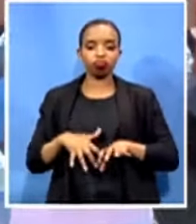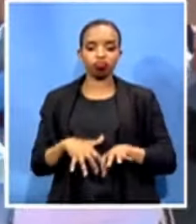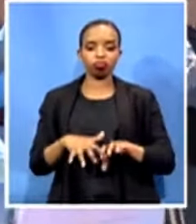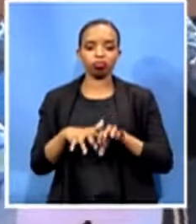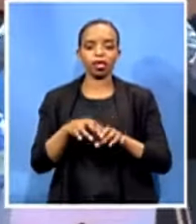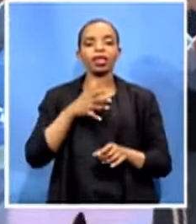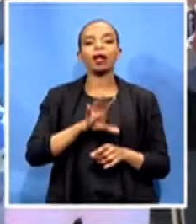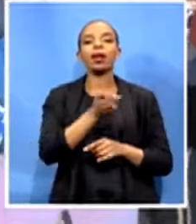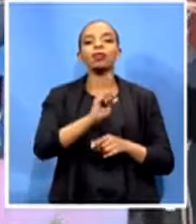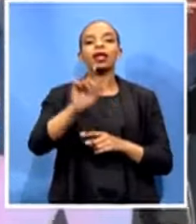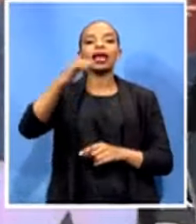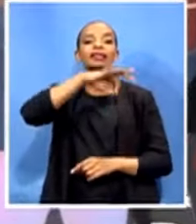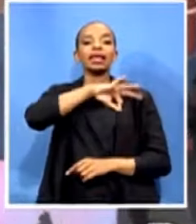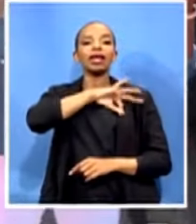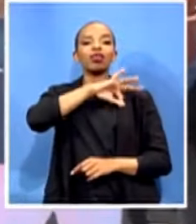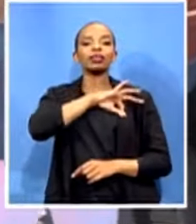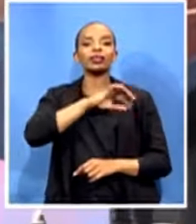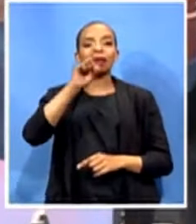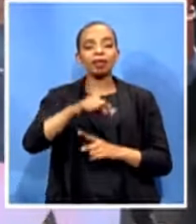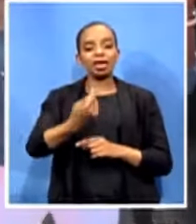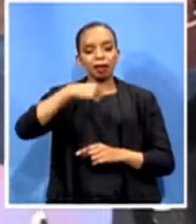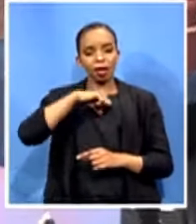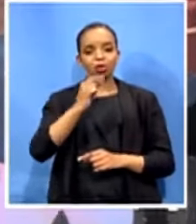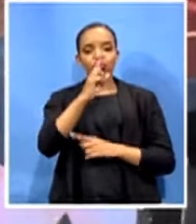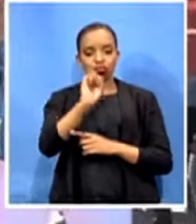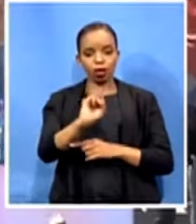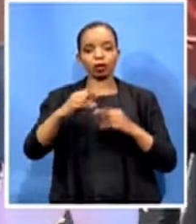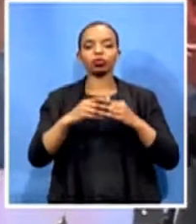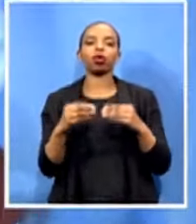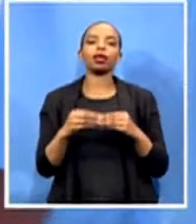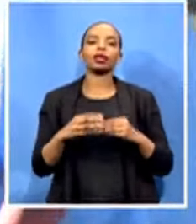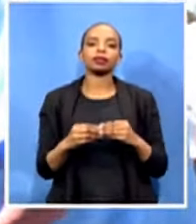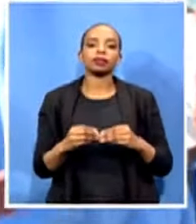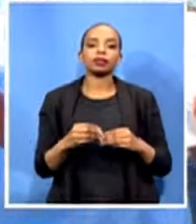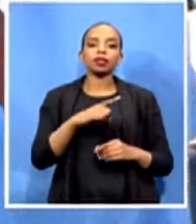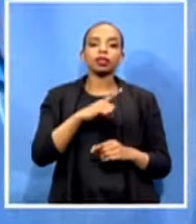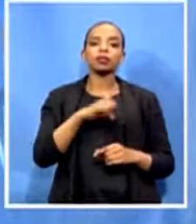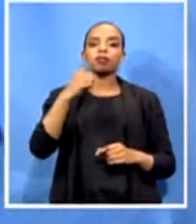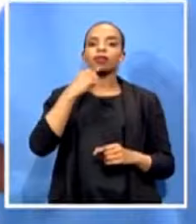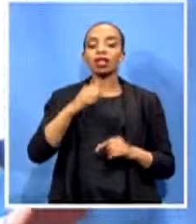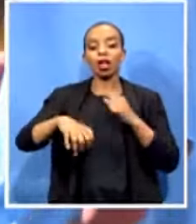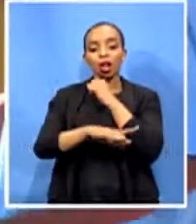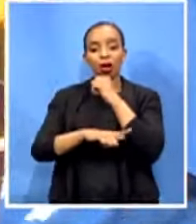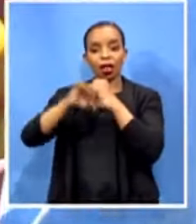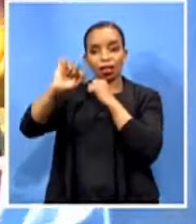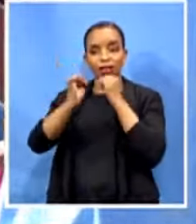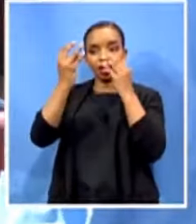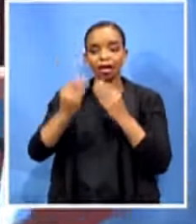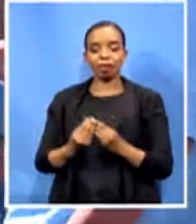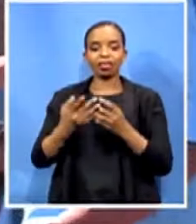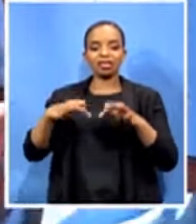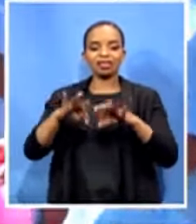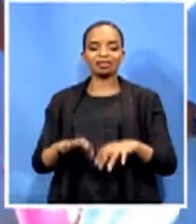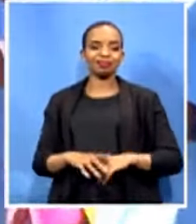they can't afford basic necessities from their local currency wages. In efforts to appease the disgruntled